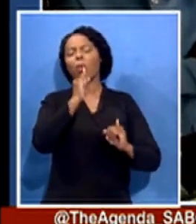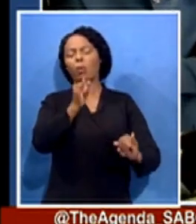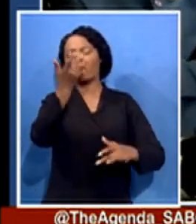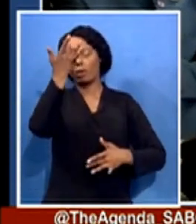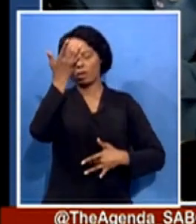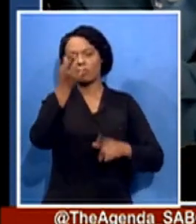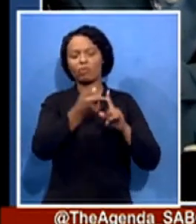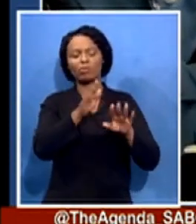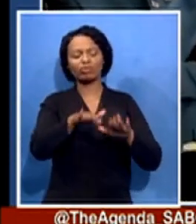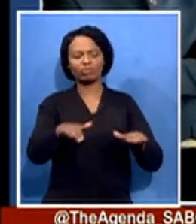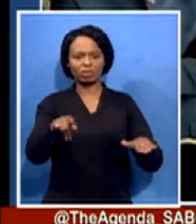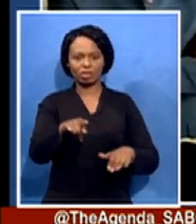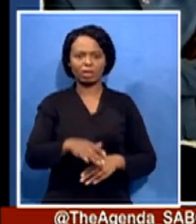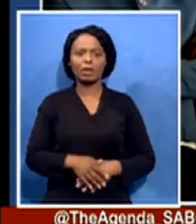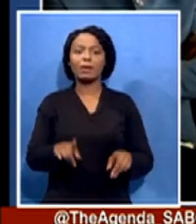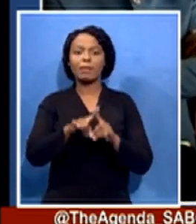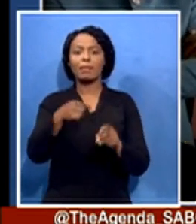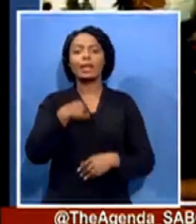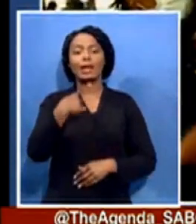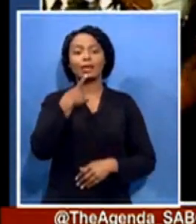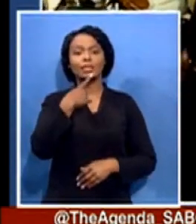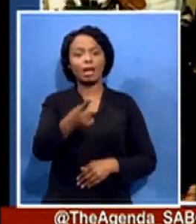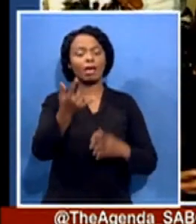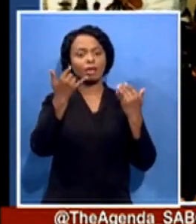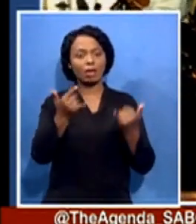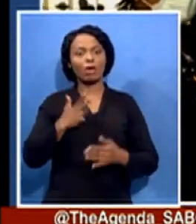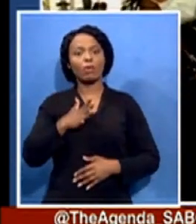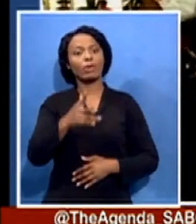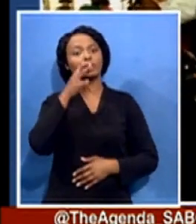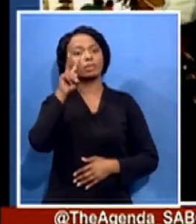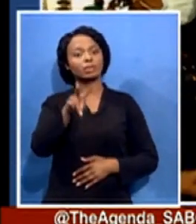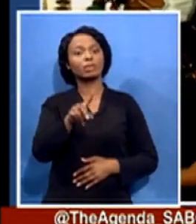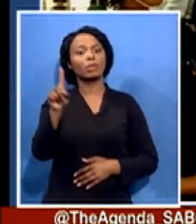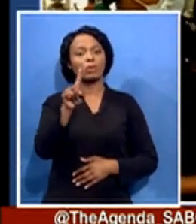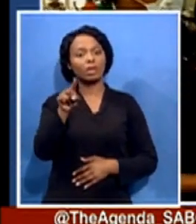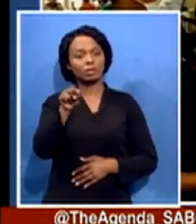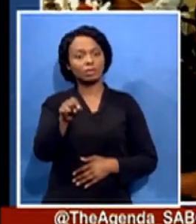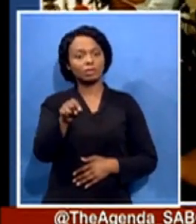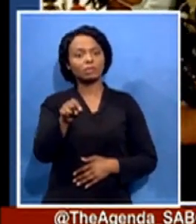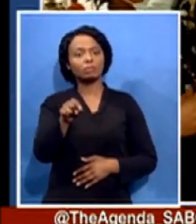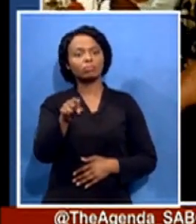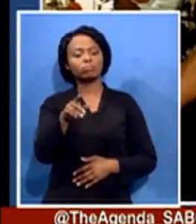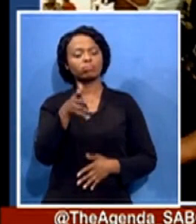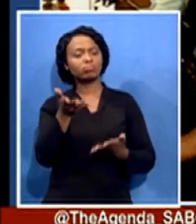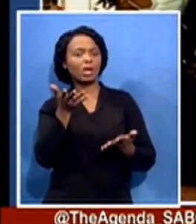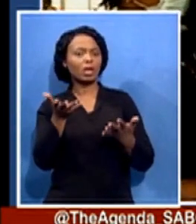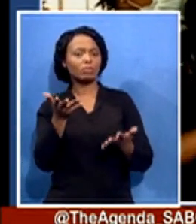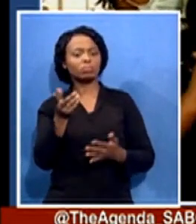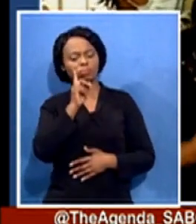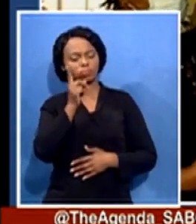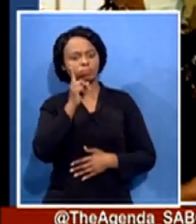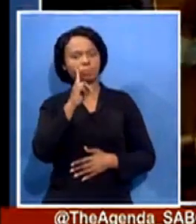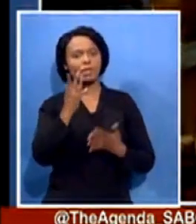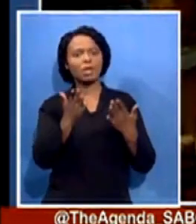we would want to be able to see if we can extend that age group downwards. Speaking about the age